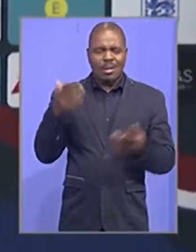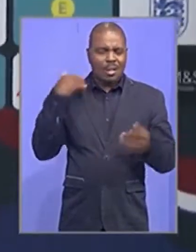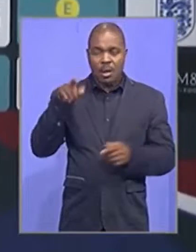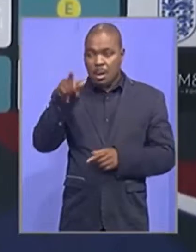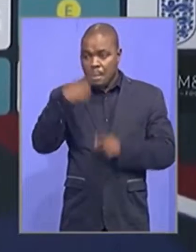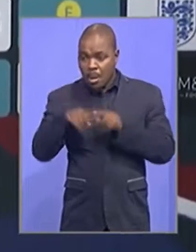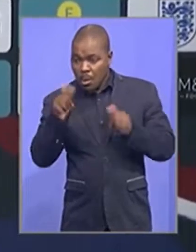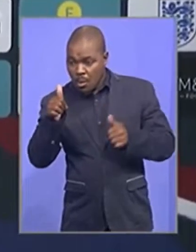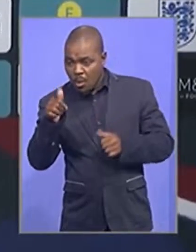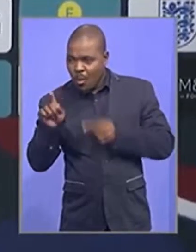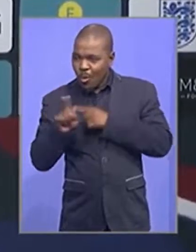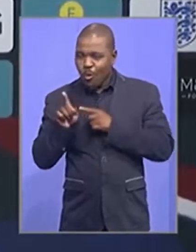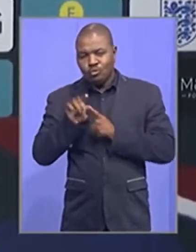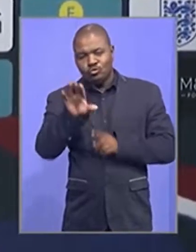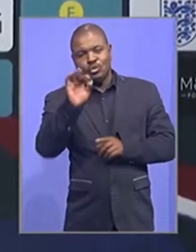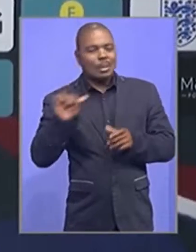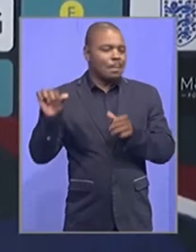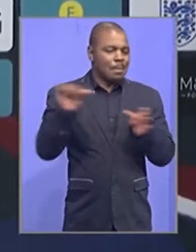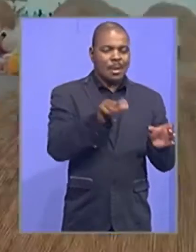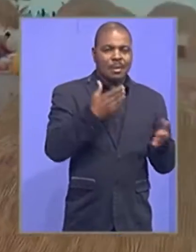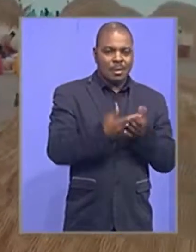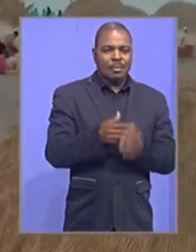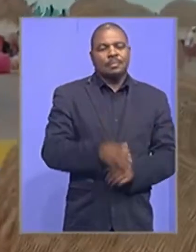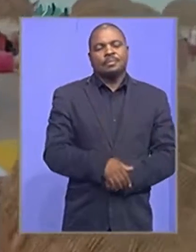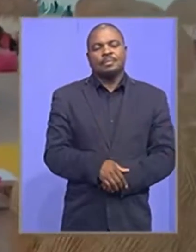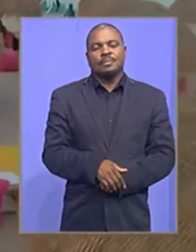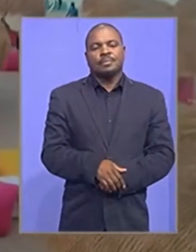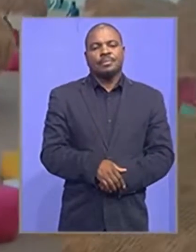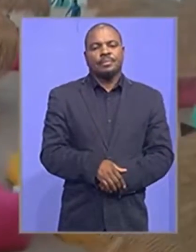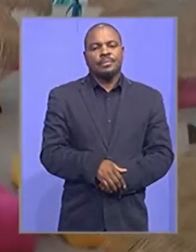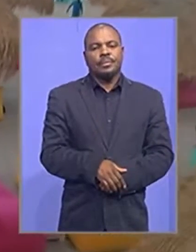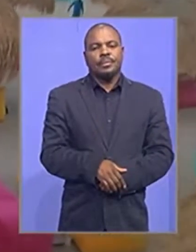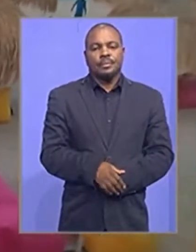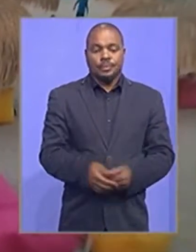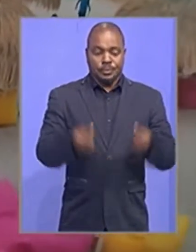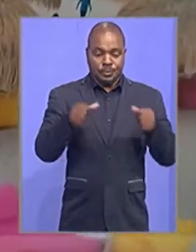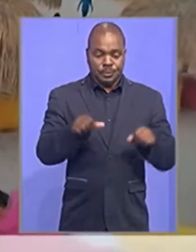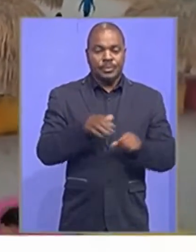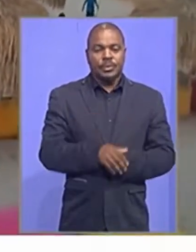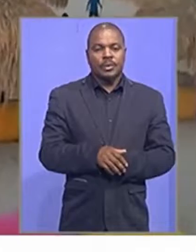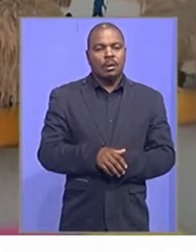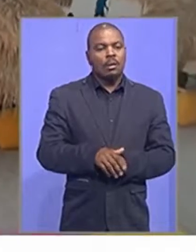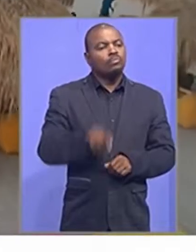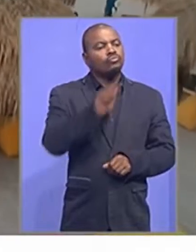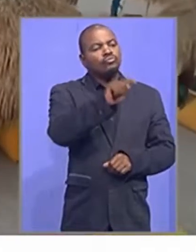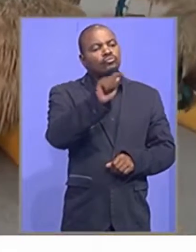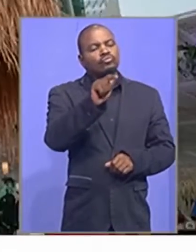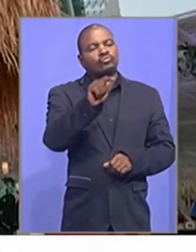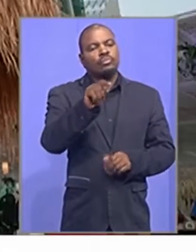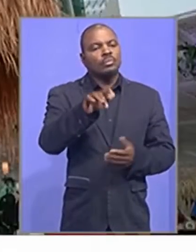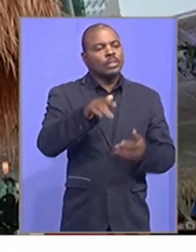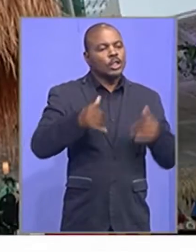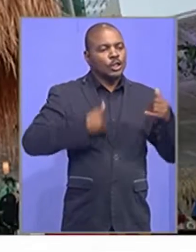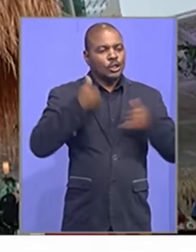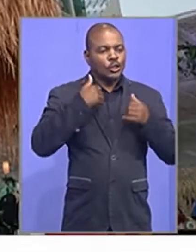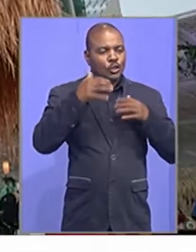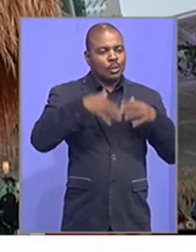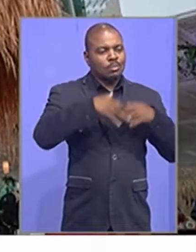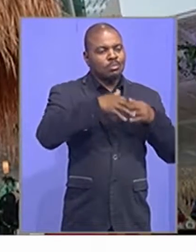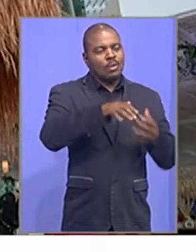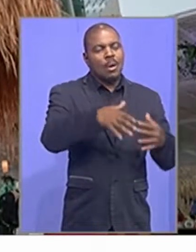form and stuff, and thankfully that was me for this tournament. O sa le jwalo ho butswe sebaka se seng hape sa boithabiso se